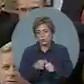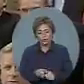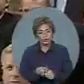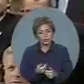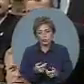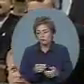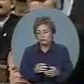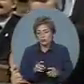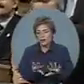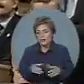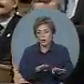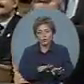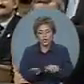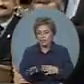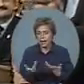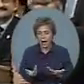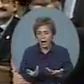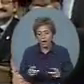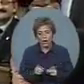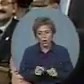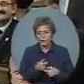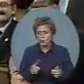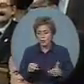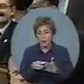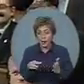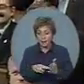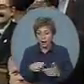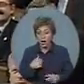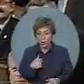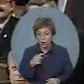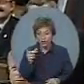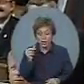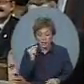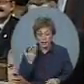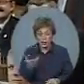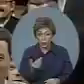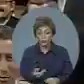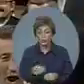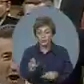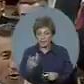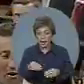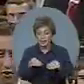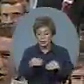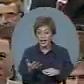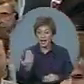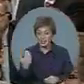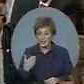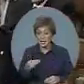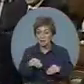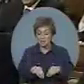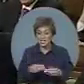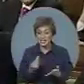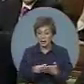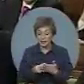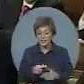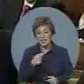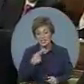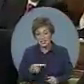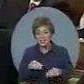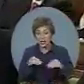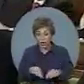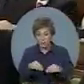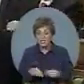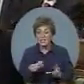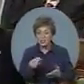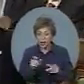a former finance minister who has called the Minister of Defense a chicken. This is a man who has served his country in